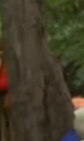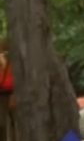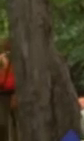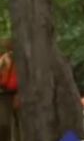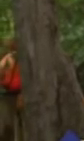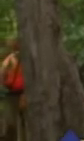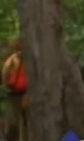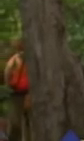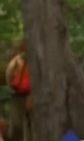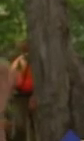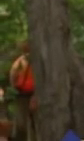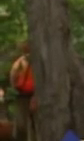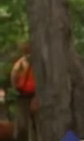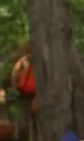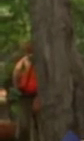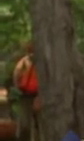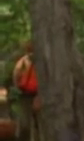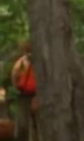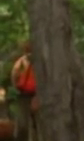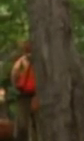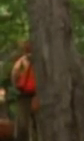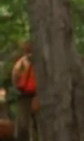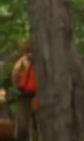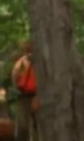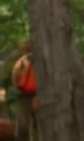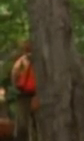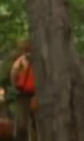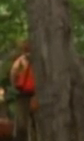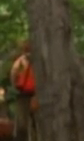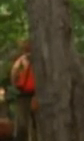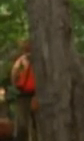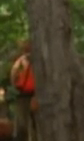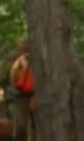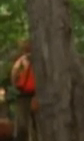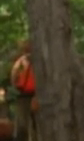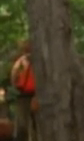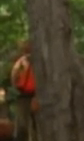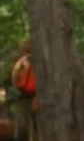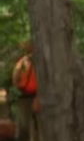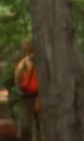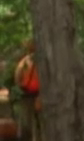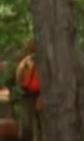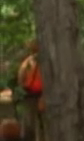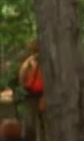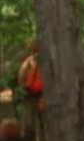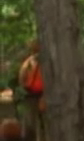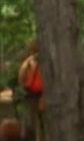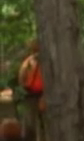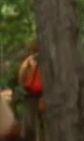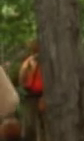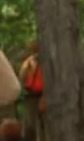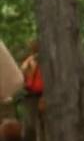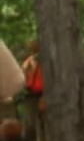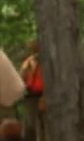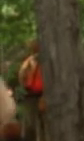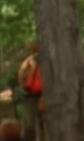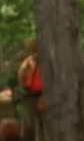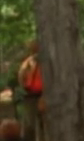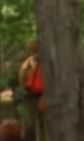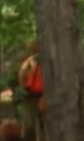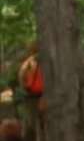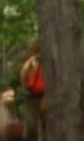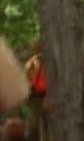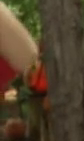know, this really started a short 5 years ago, and even our Jack-O-Lantern Spectacular event has more than doubled since our first